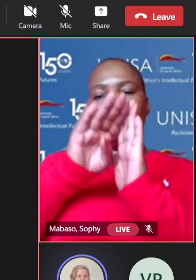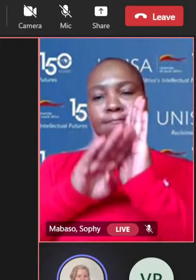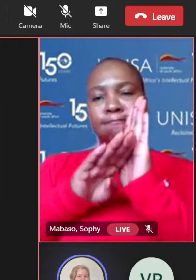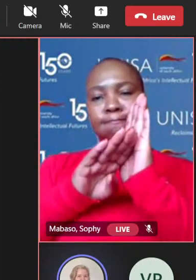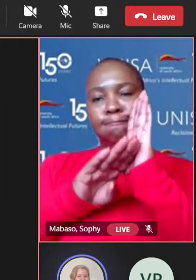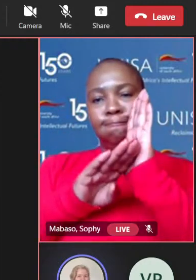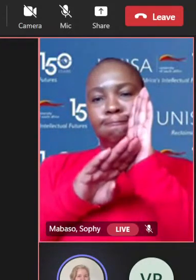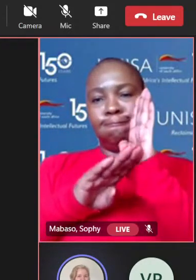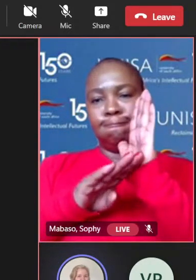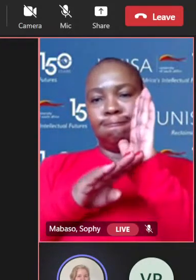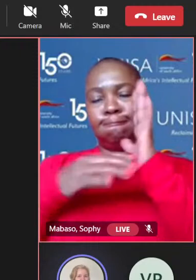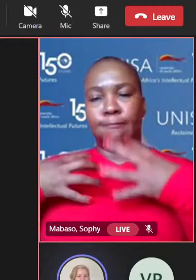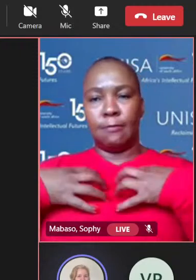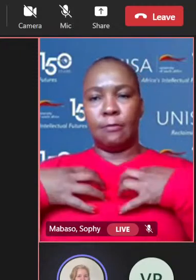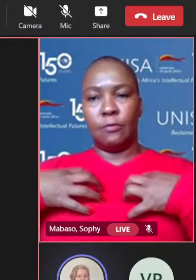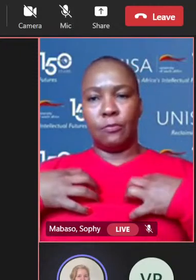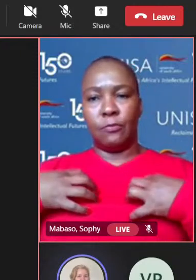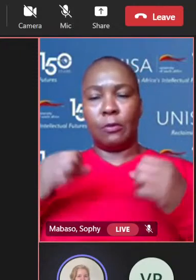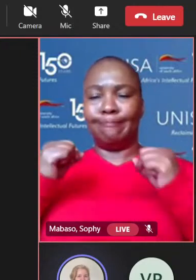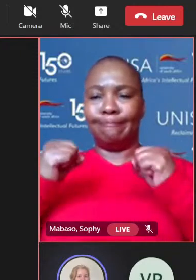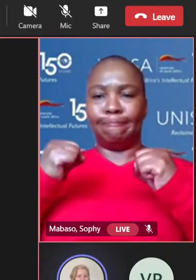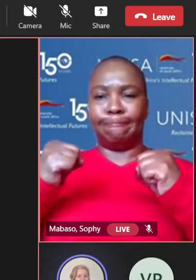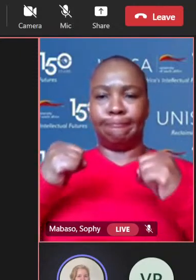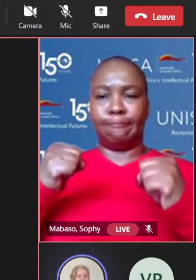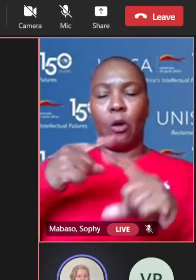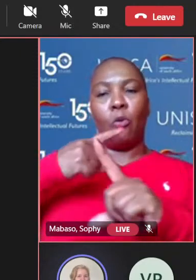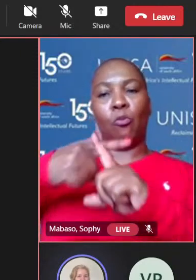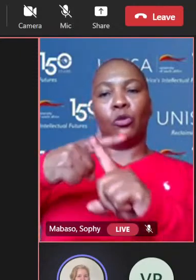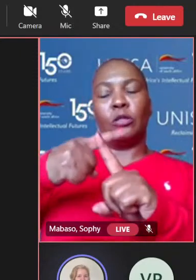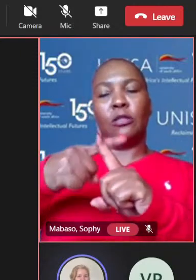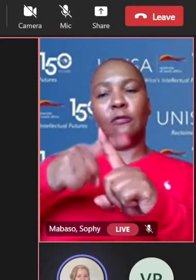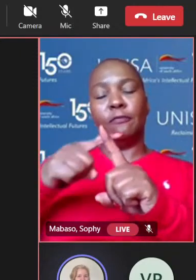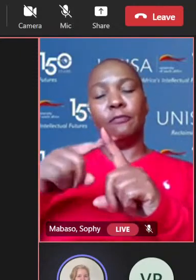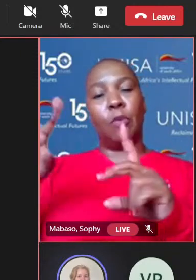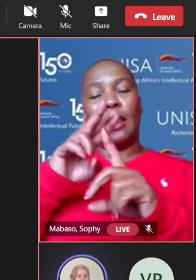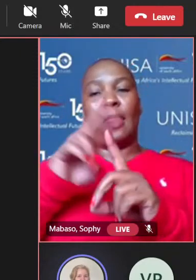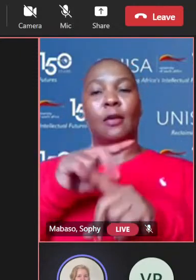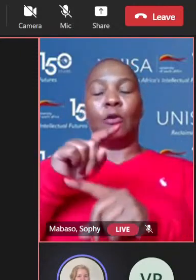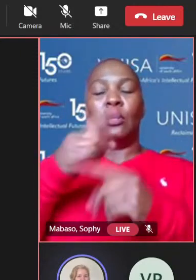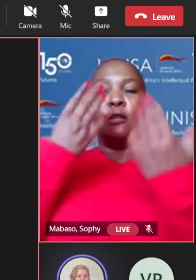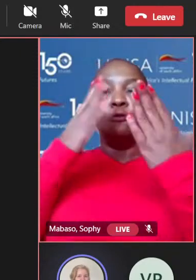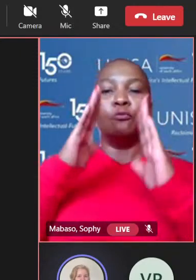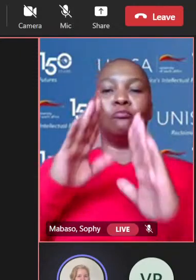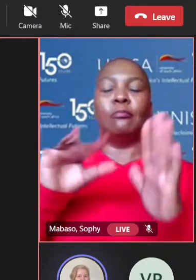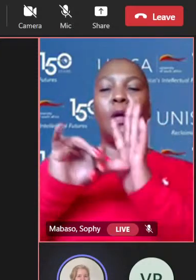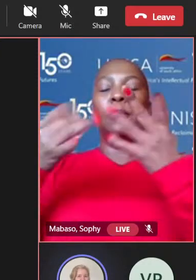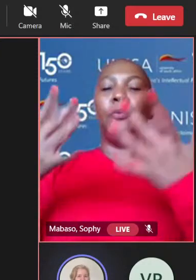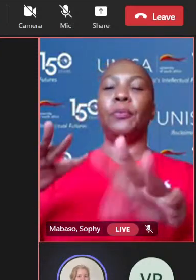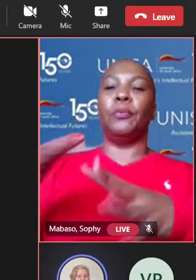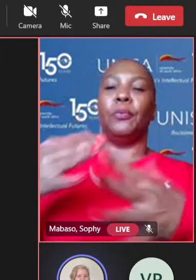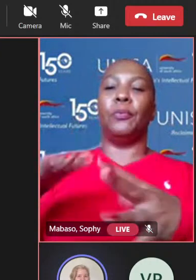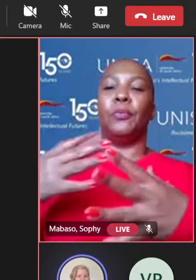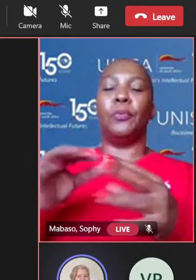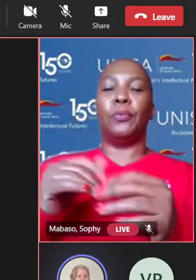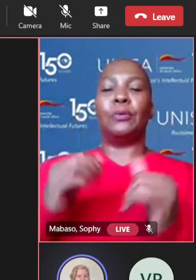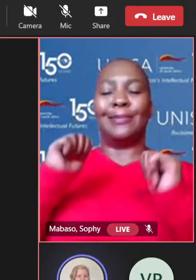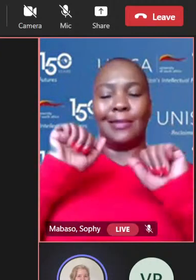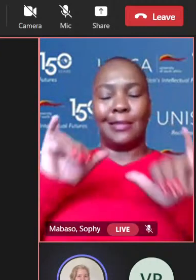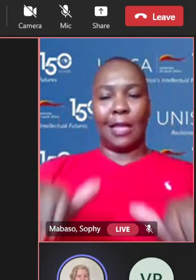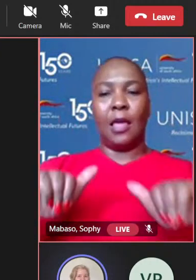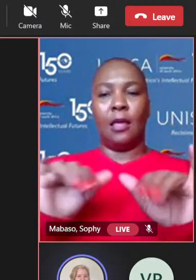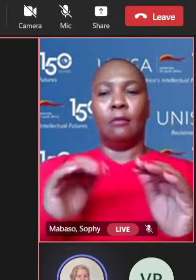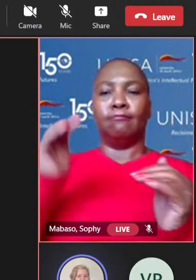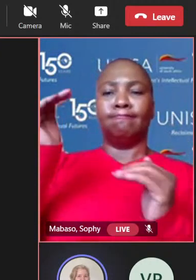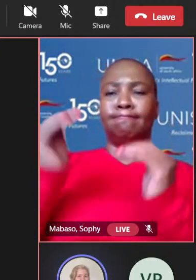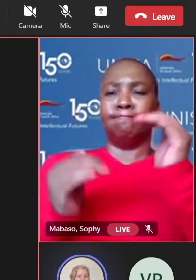a positive outlook. Then as a Unisa student, it would be very important for you to stay organized. So keep